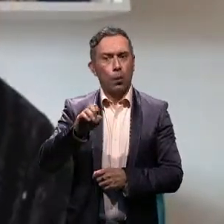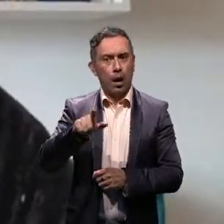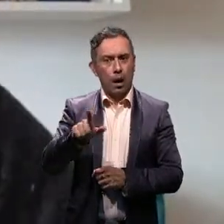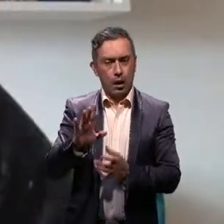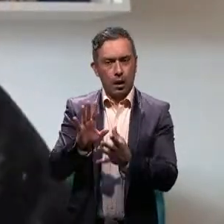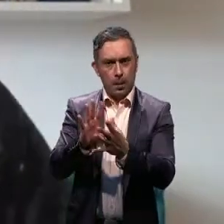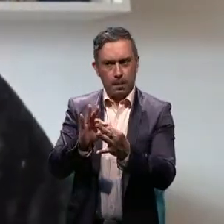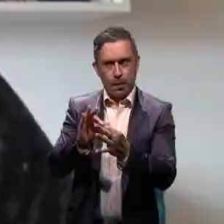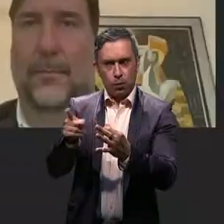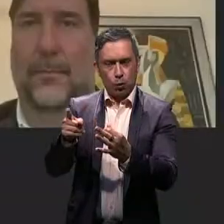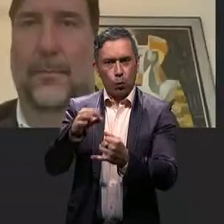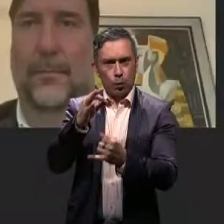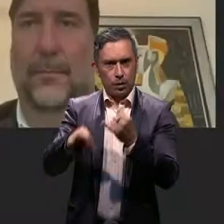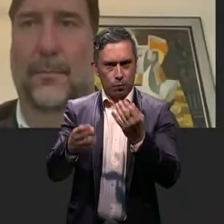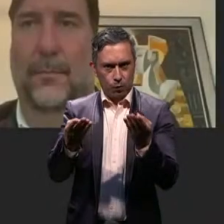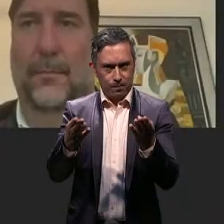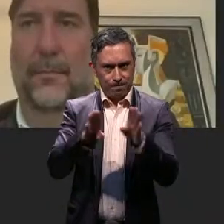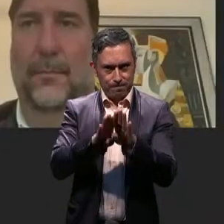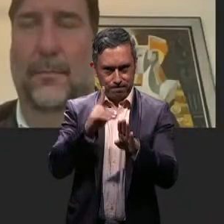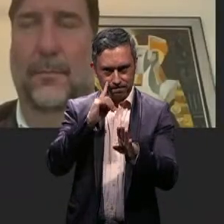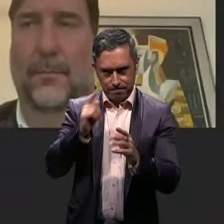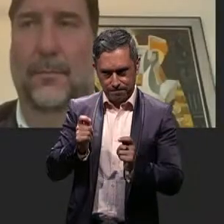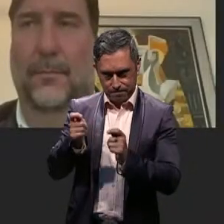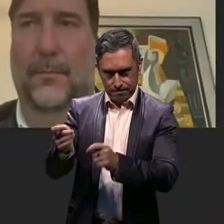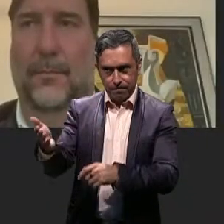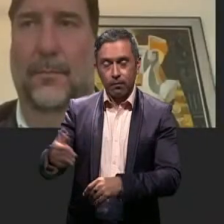floor back to Manuel.